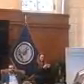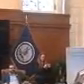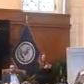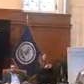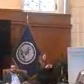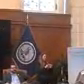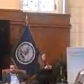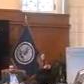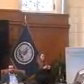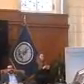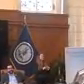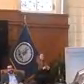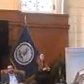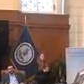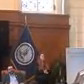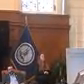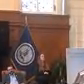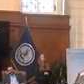got to go!